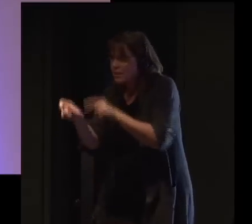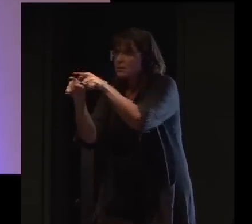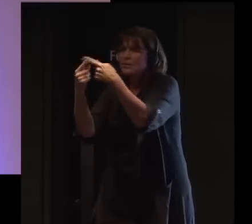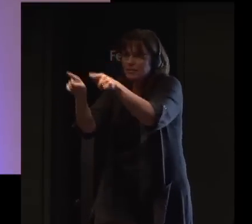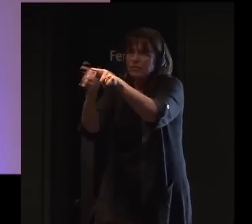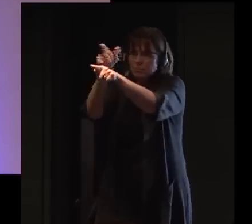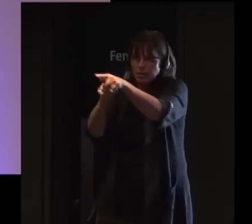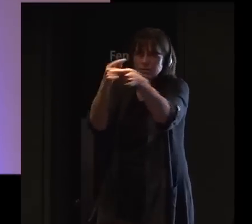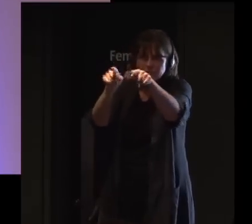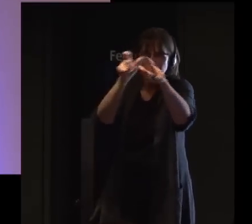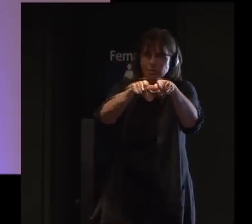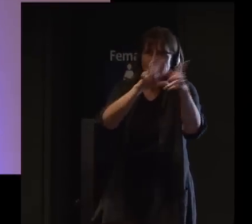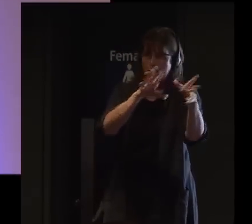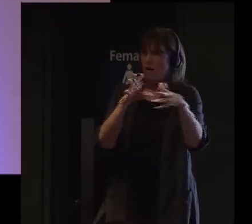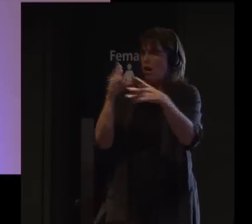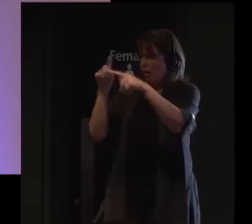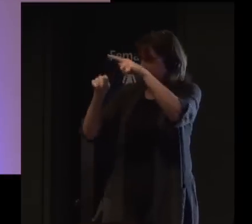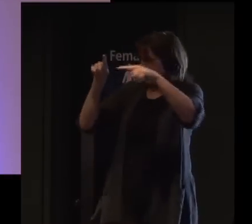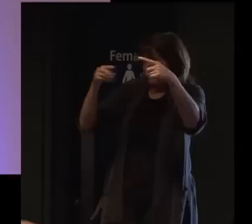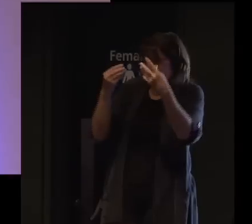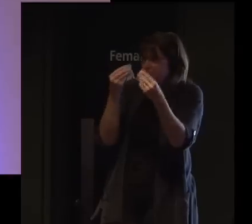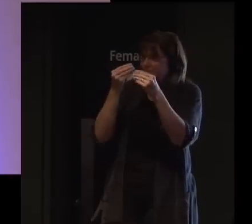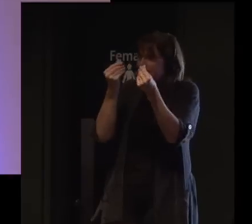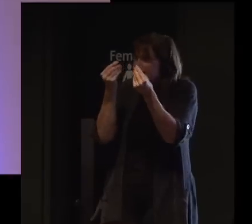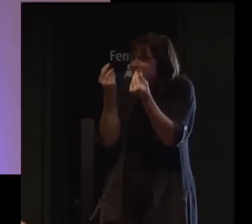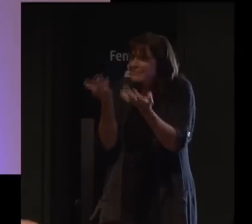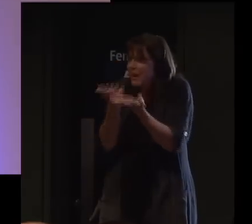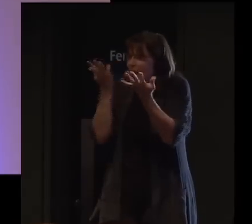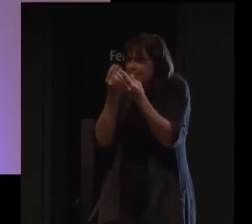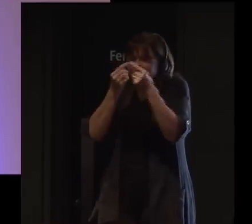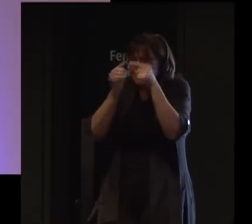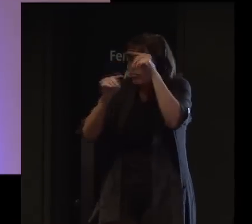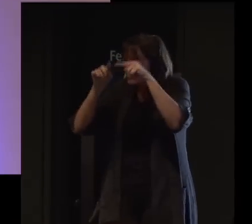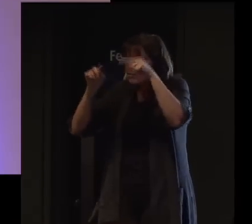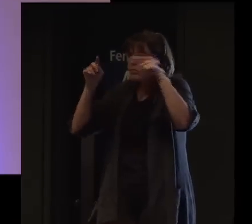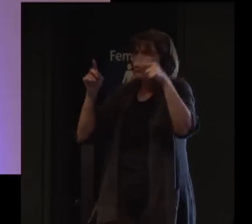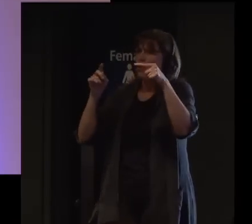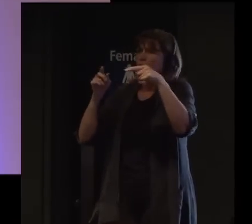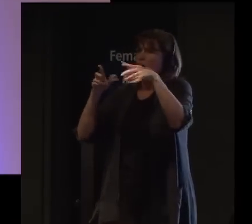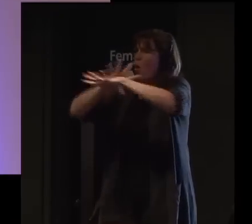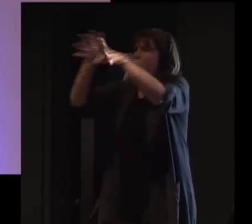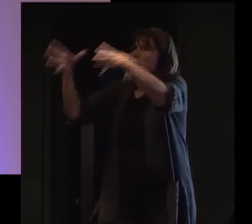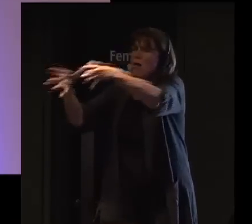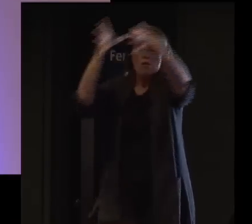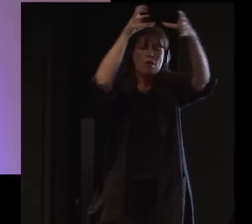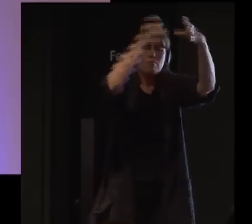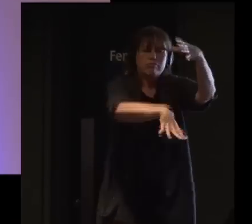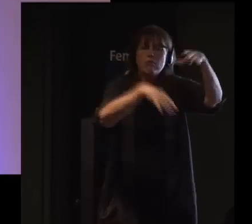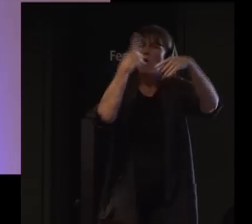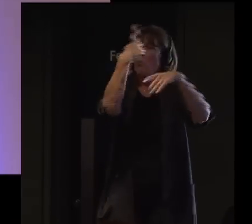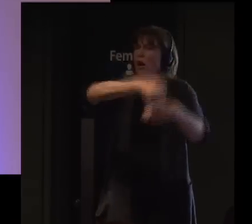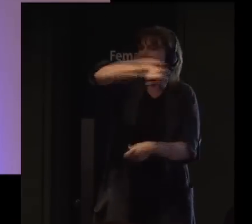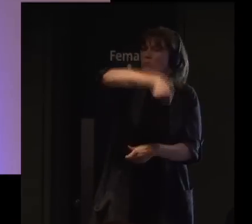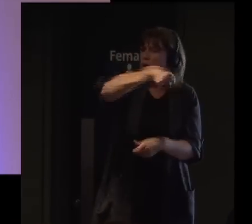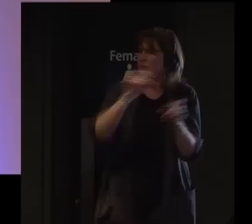very same way because obviously the persons are different. And the most dramatic, as far as I